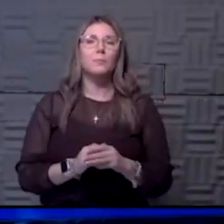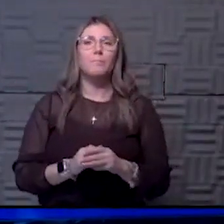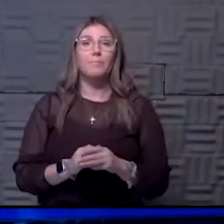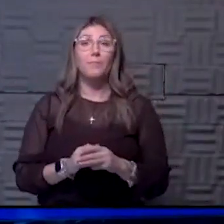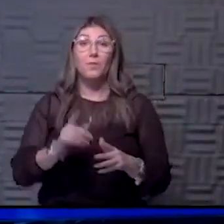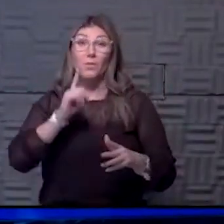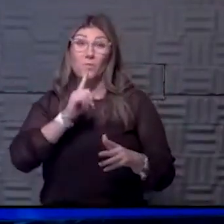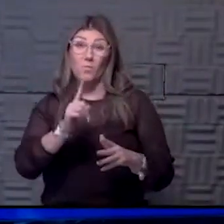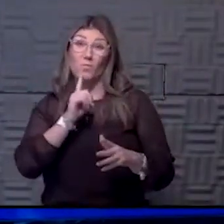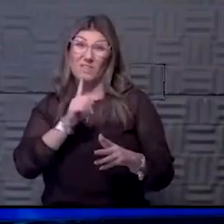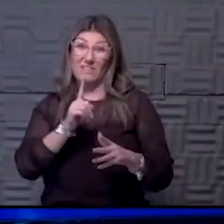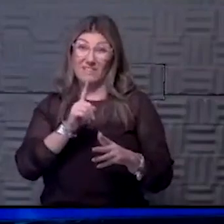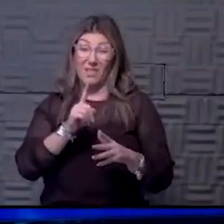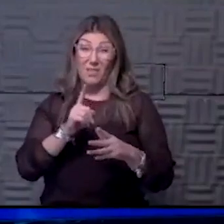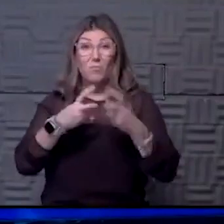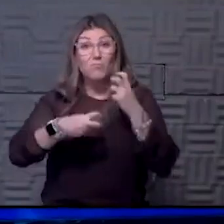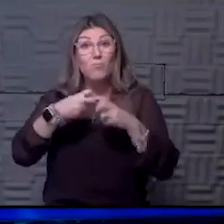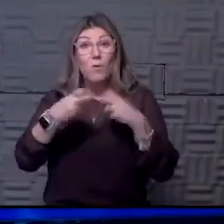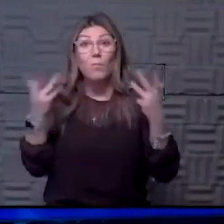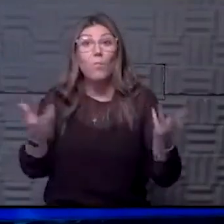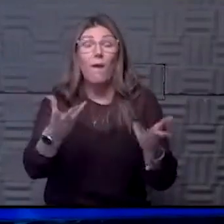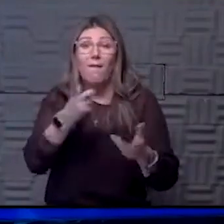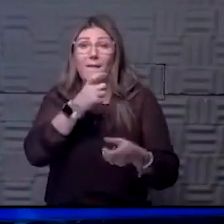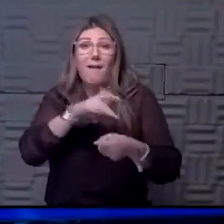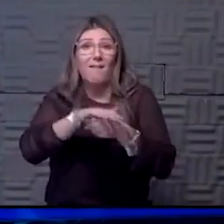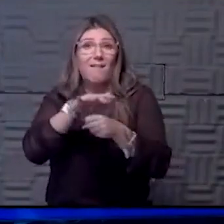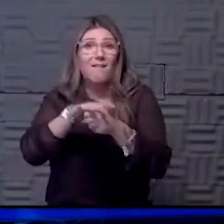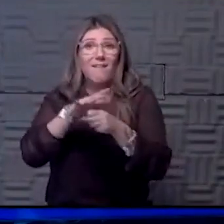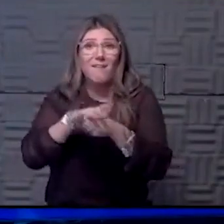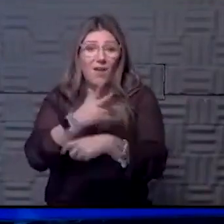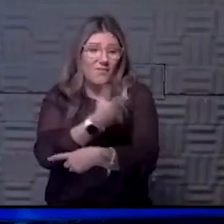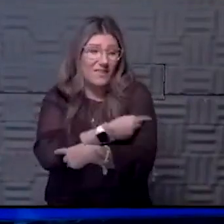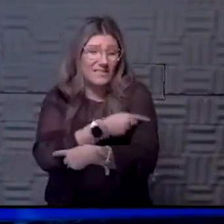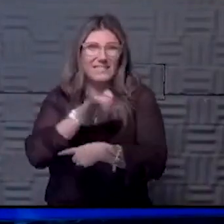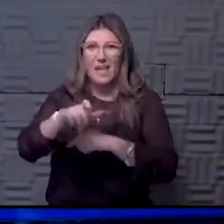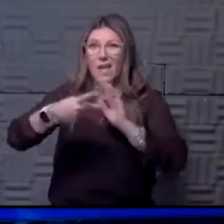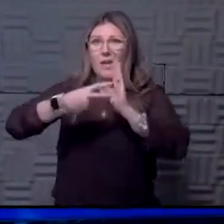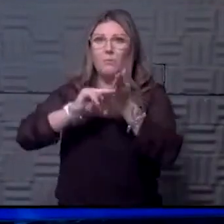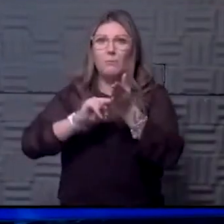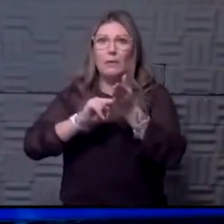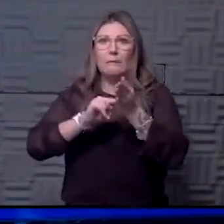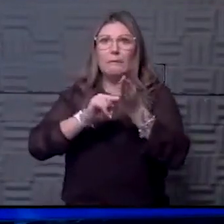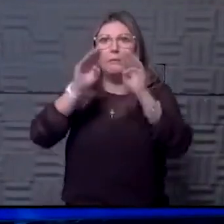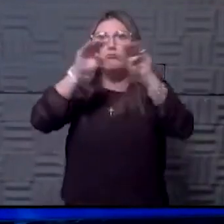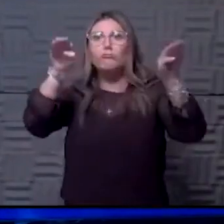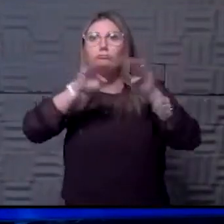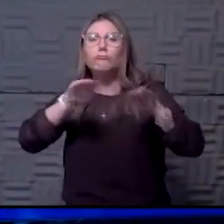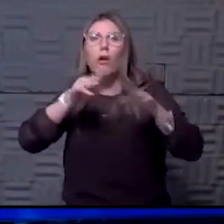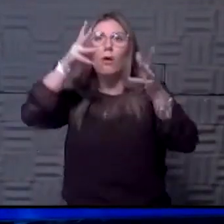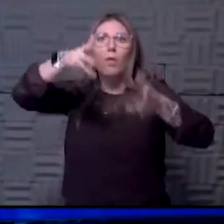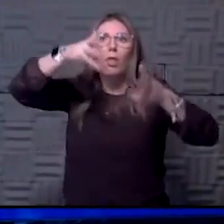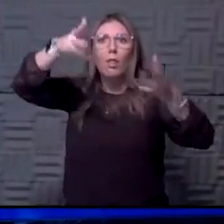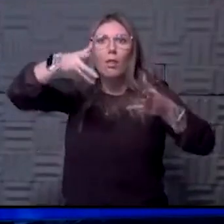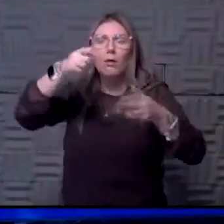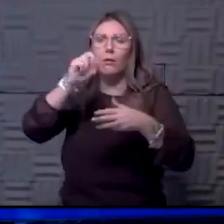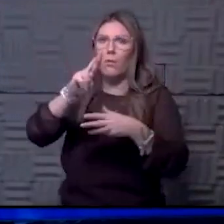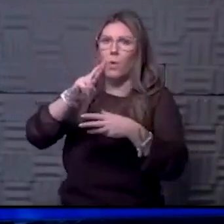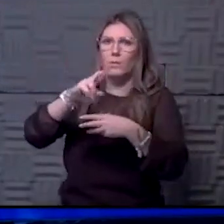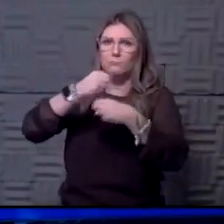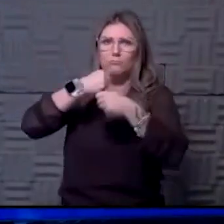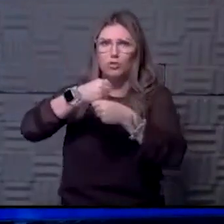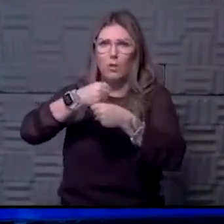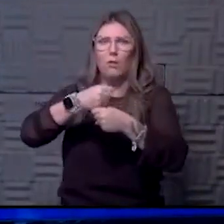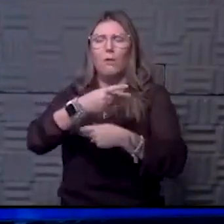base problem is not enough vaccine. Now, is that a question of it sitting in a shelf somewhere and not being given, or is it a production or distribution